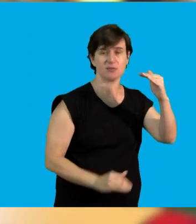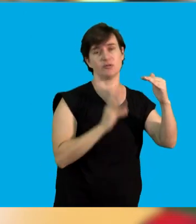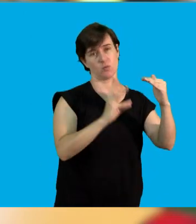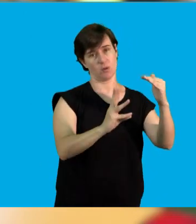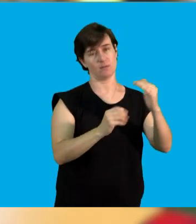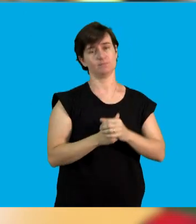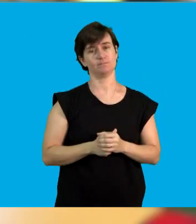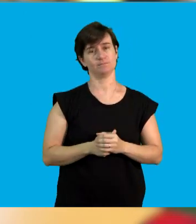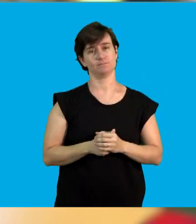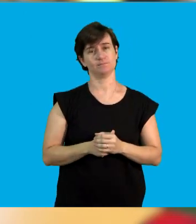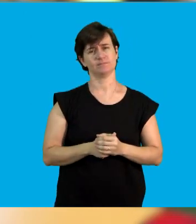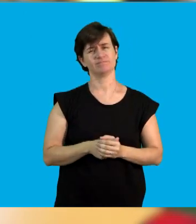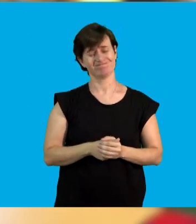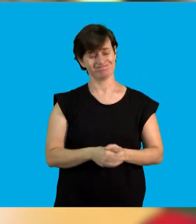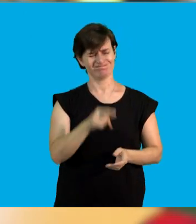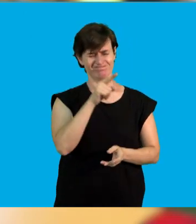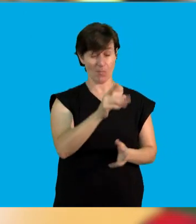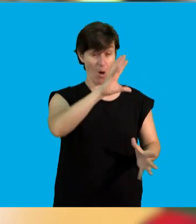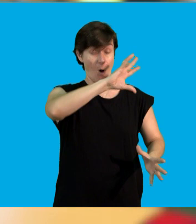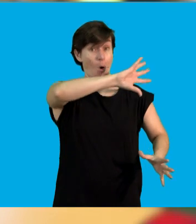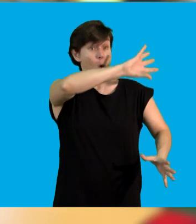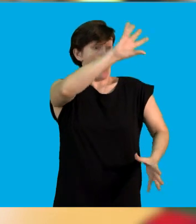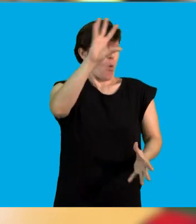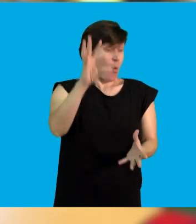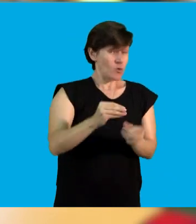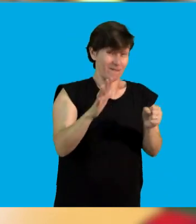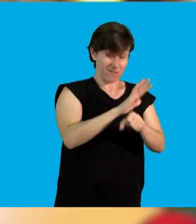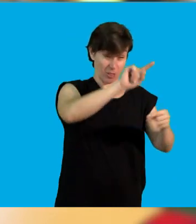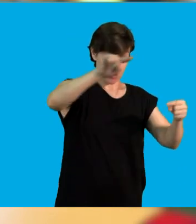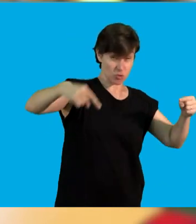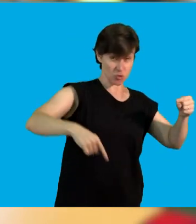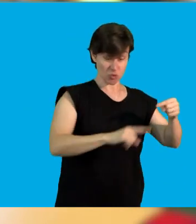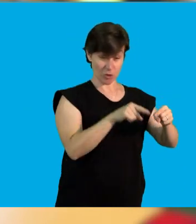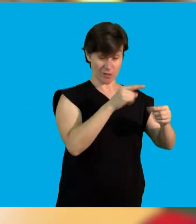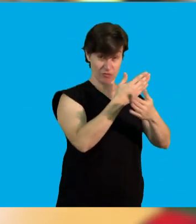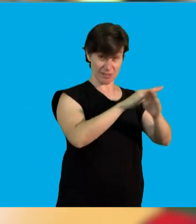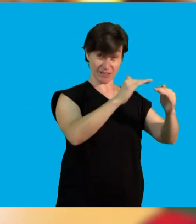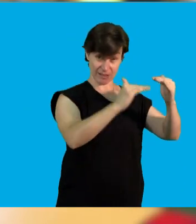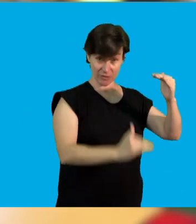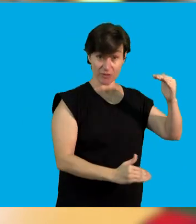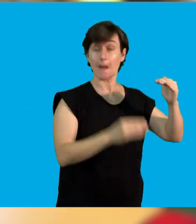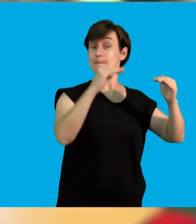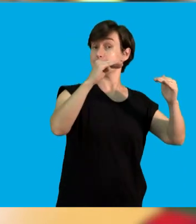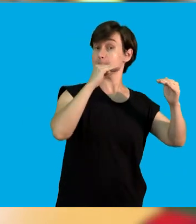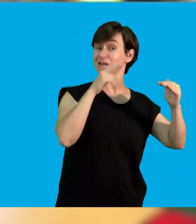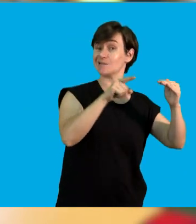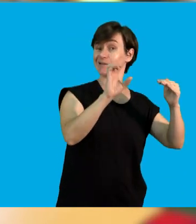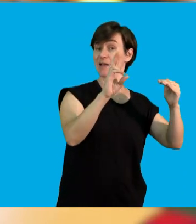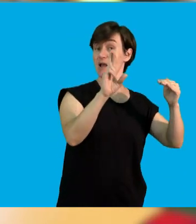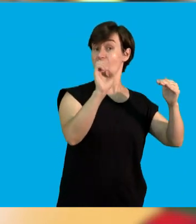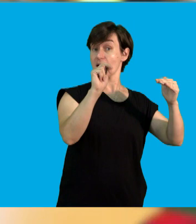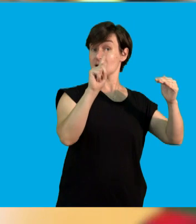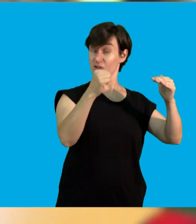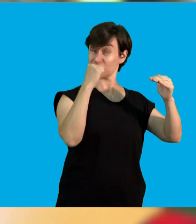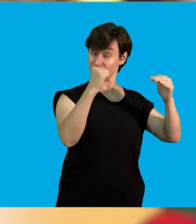is going to be decreasing. Now, because the resistance of the circuit is decreasing, then the current strength of that very same circuit is going to